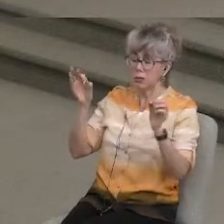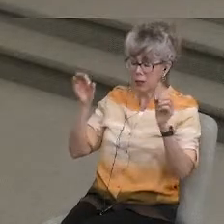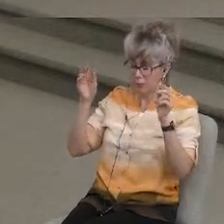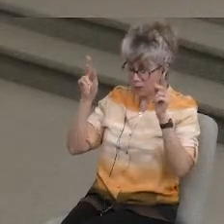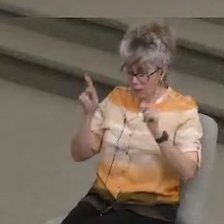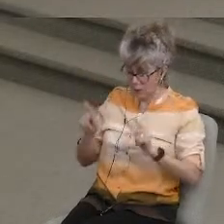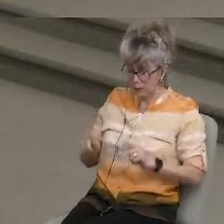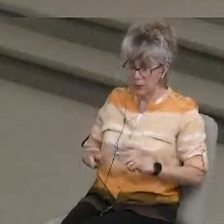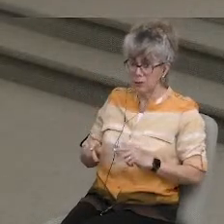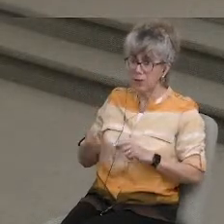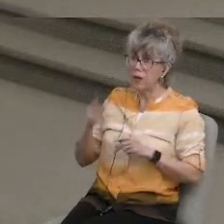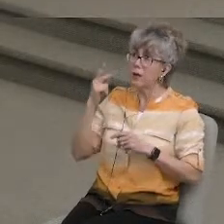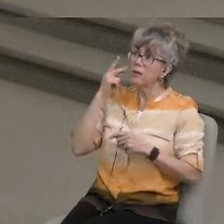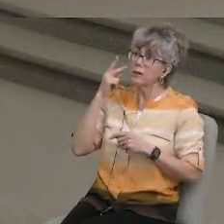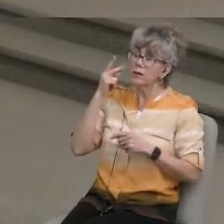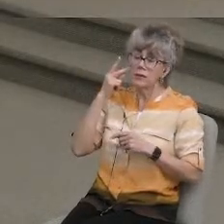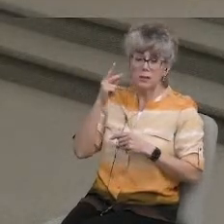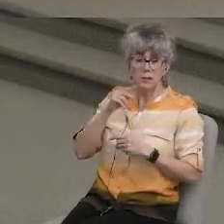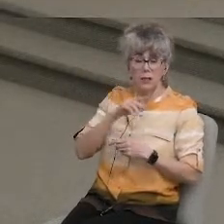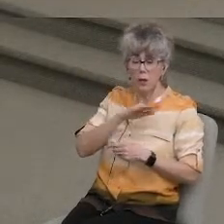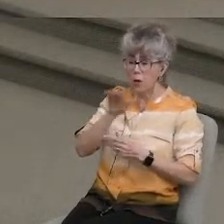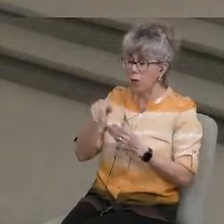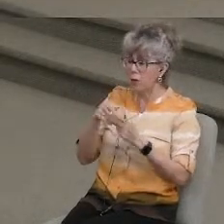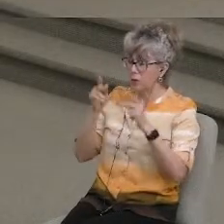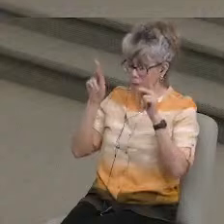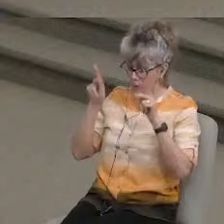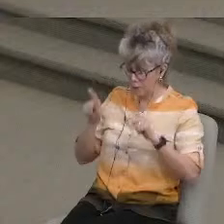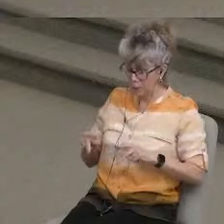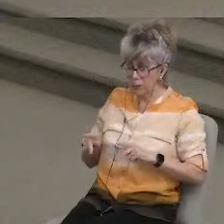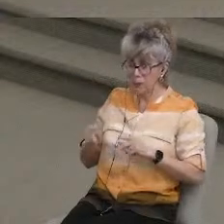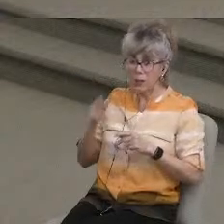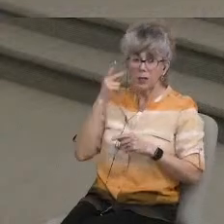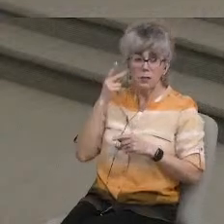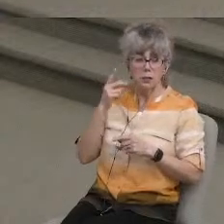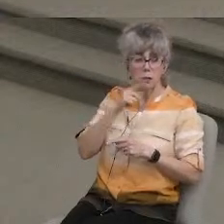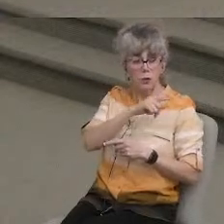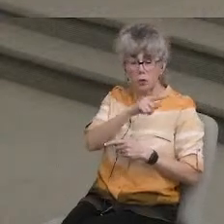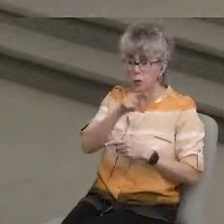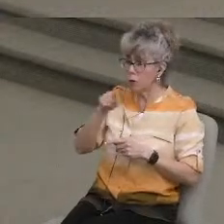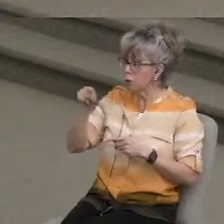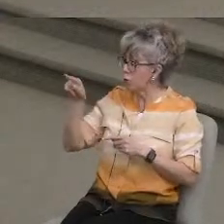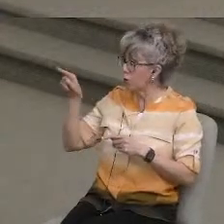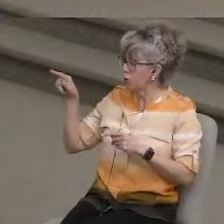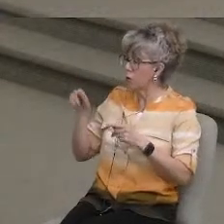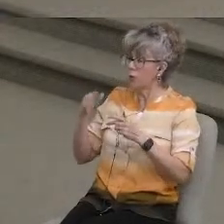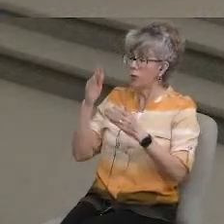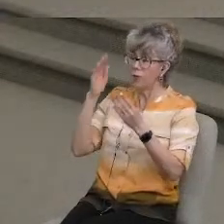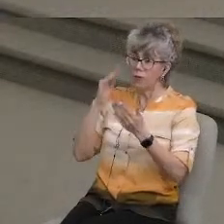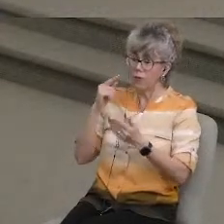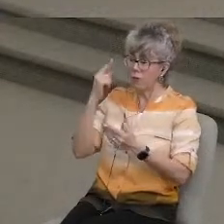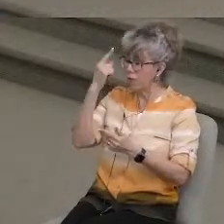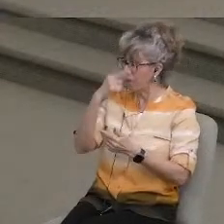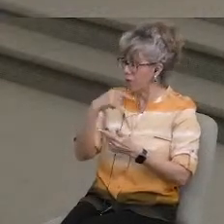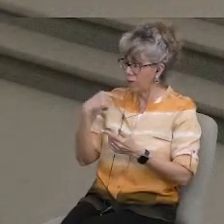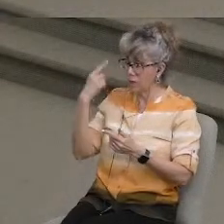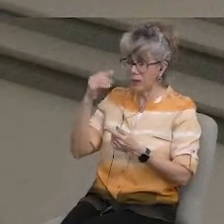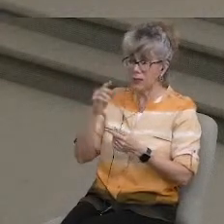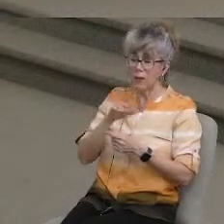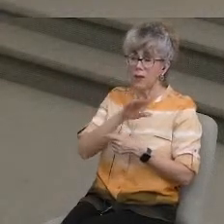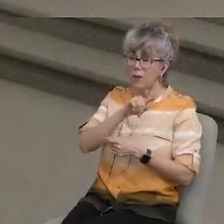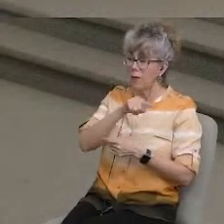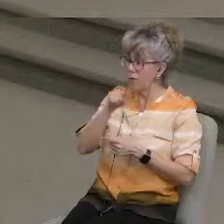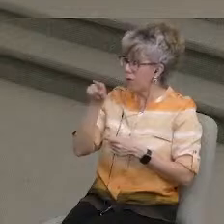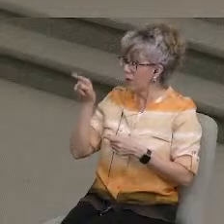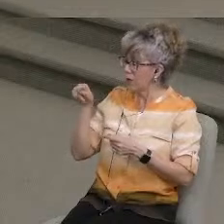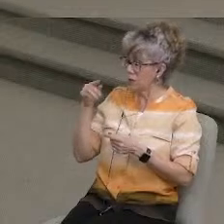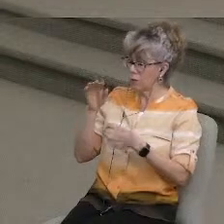believe he saw every person who would ever live. He saw your face. He saw my face. He saw the face of your family and